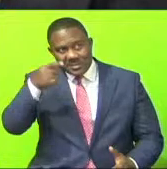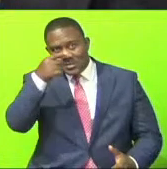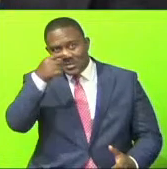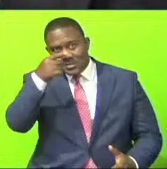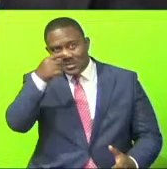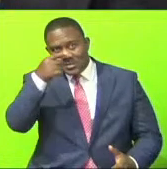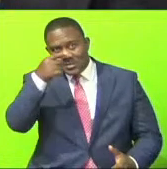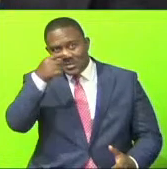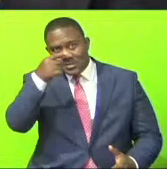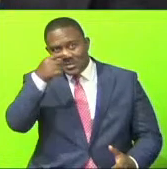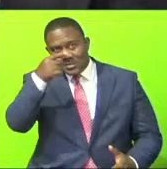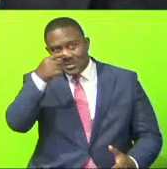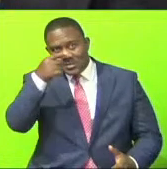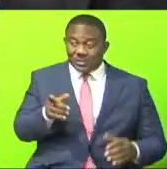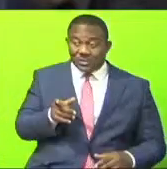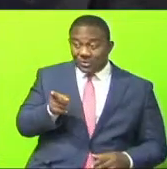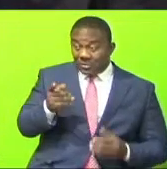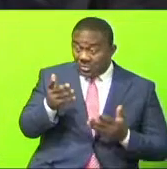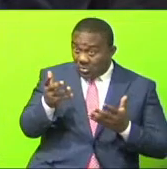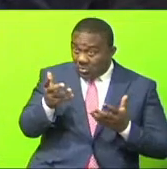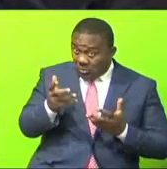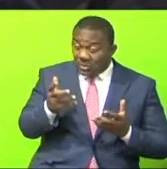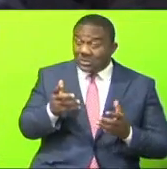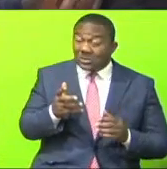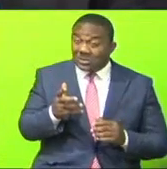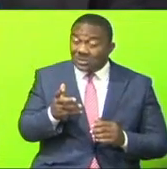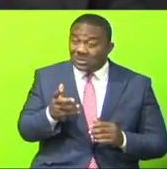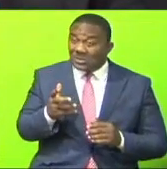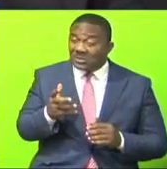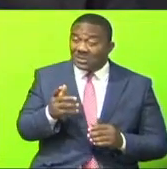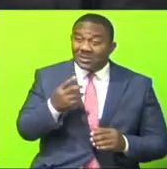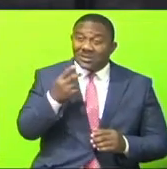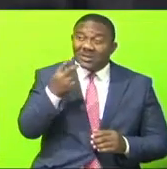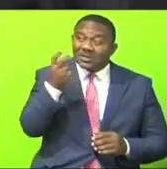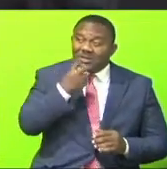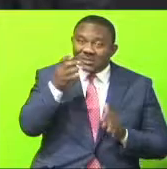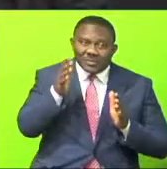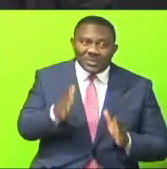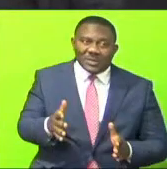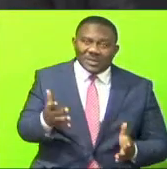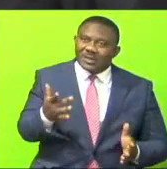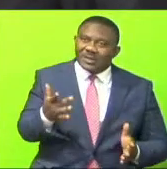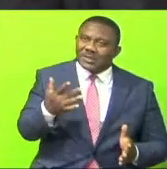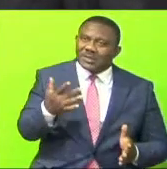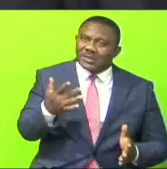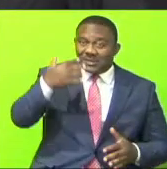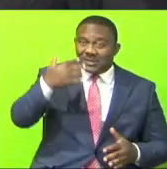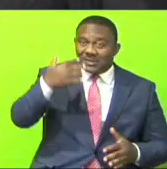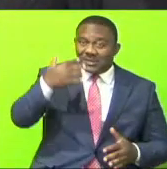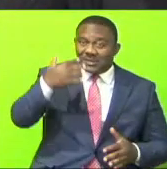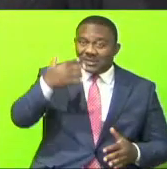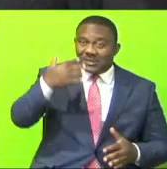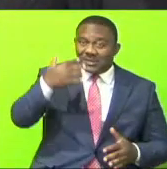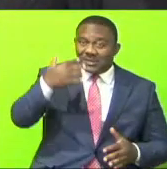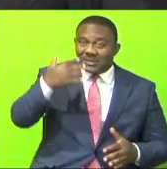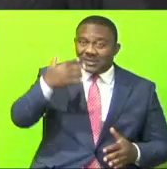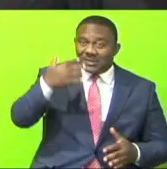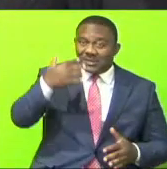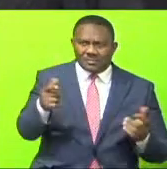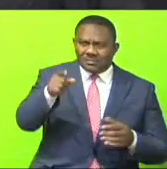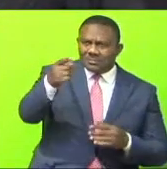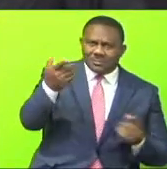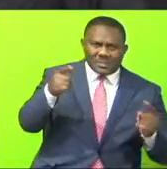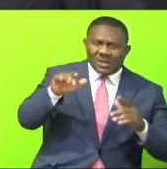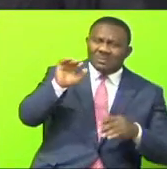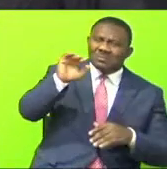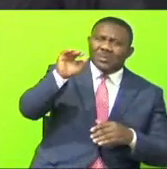the Speaker to give a decision in a vacuum, and I heard somebody say, when the Speaker is informed. The Speaker is informed about